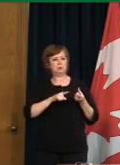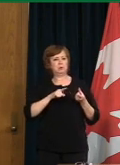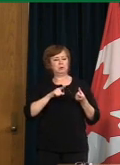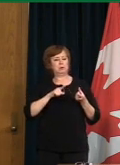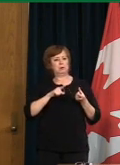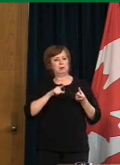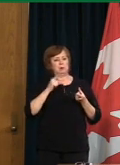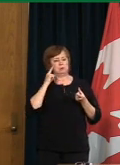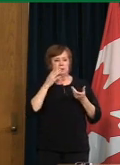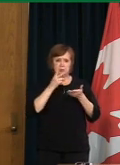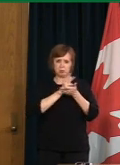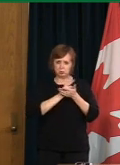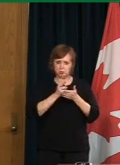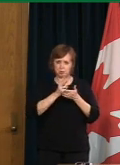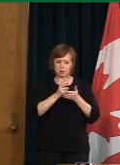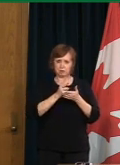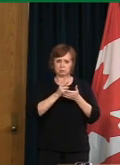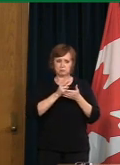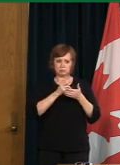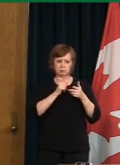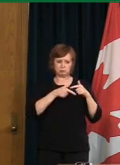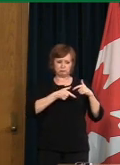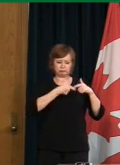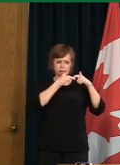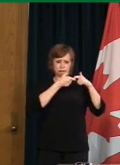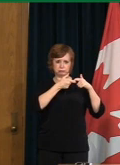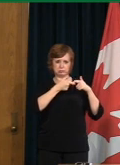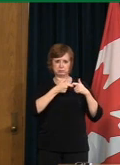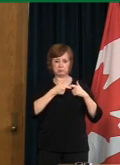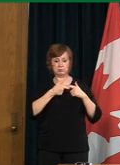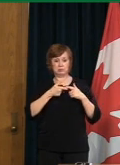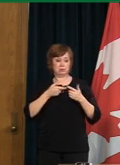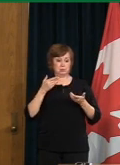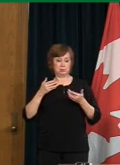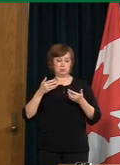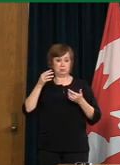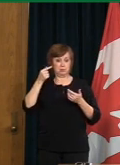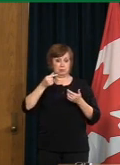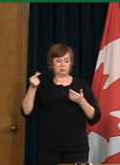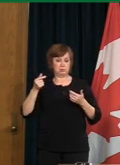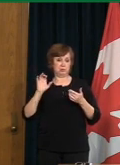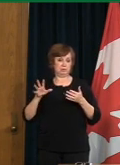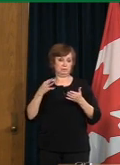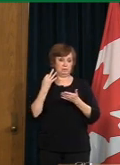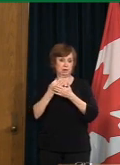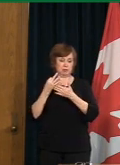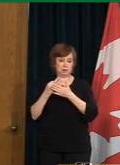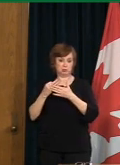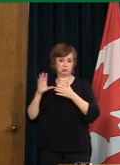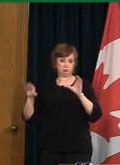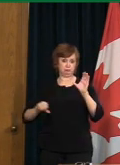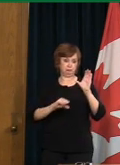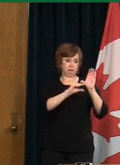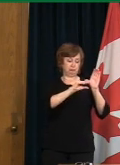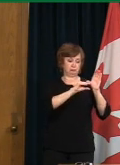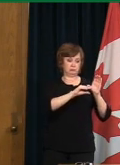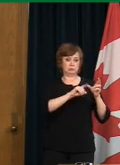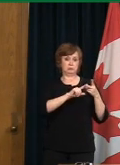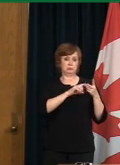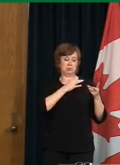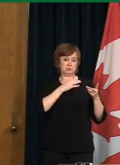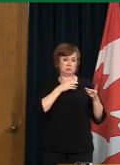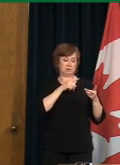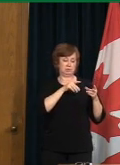system? And would you be prepared to provide those businesses with some financial support and those workers if you have to make that